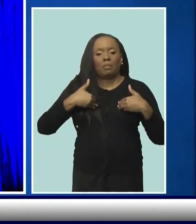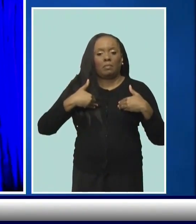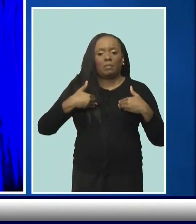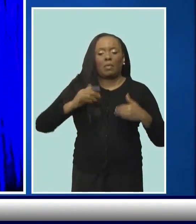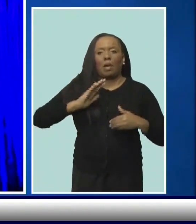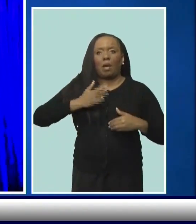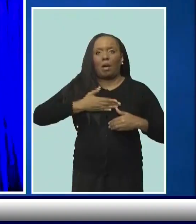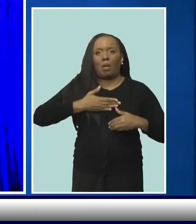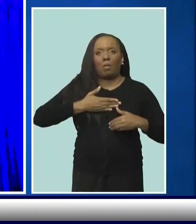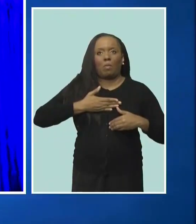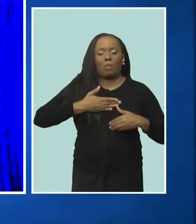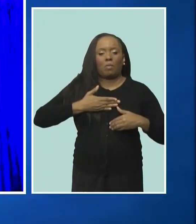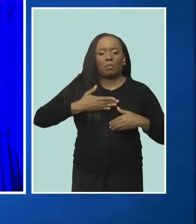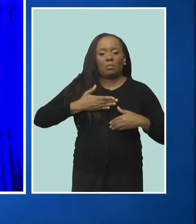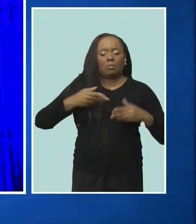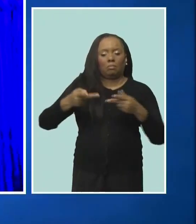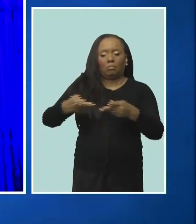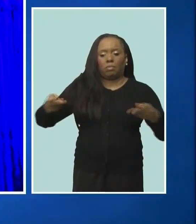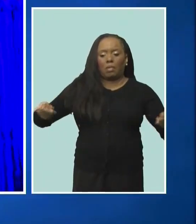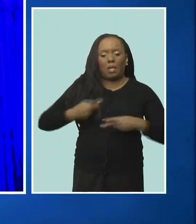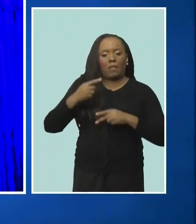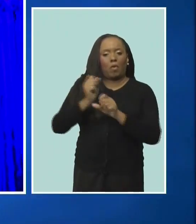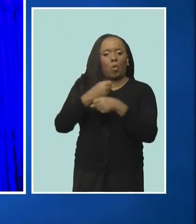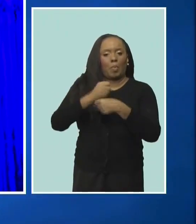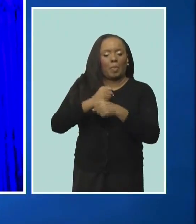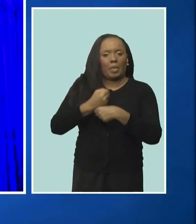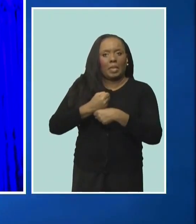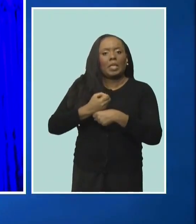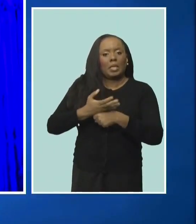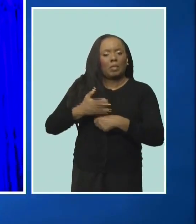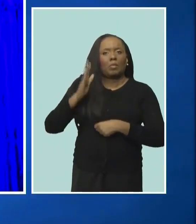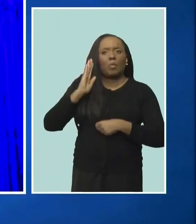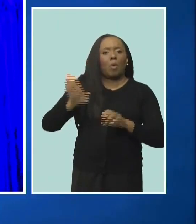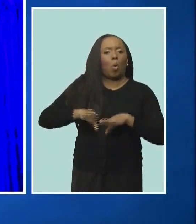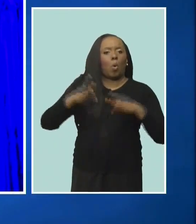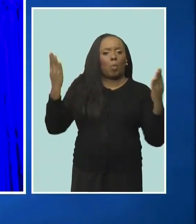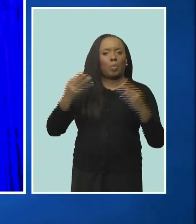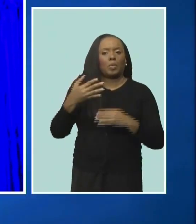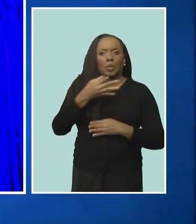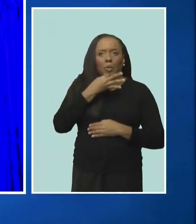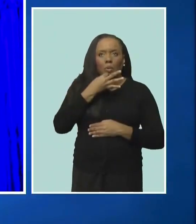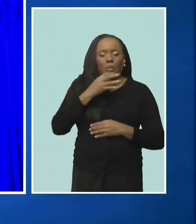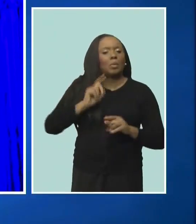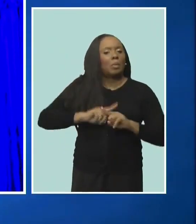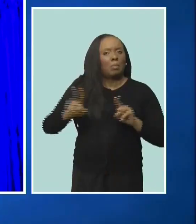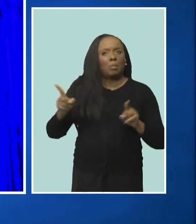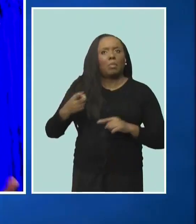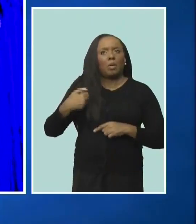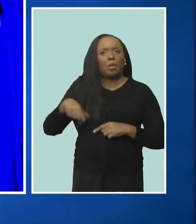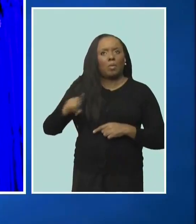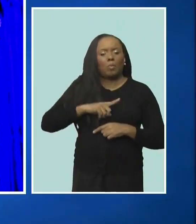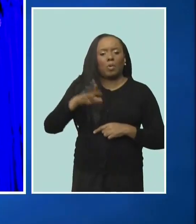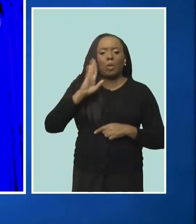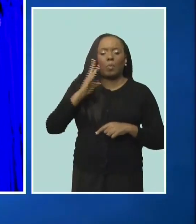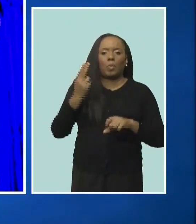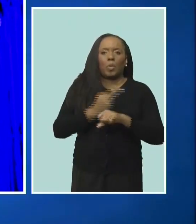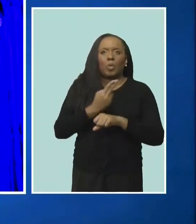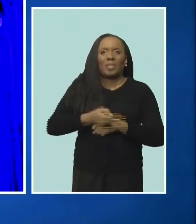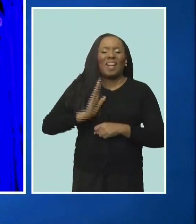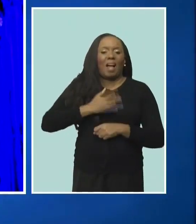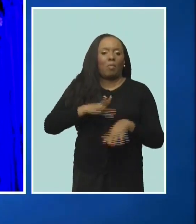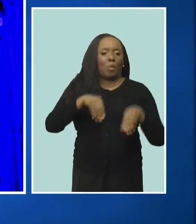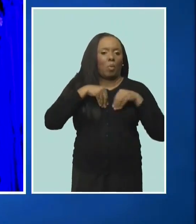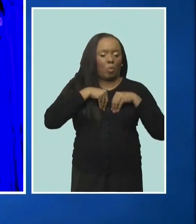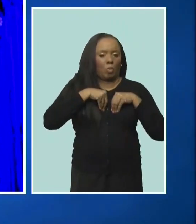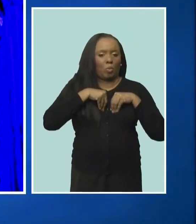date. We're going to be doing some functions and so forth at Kendall, and where we'll be doing having the exclusive use of our gin and